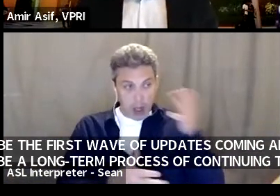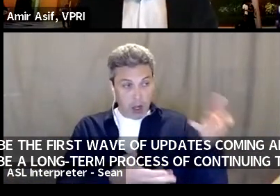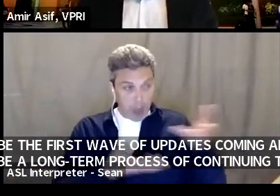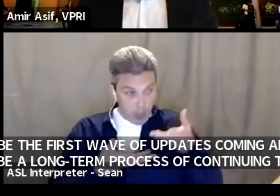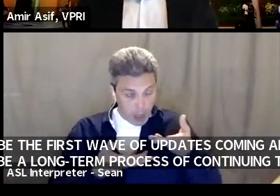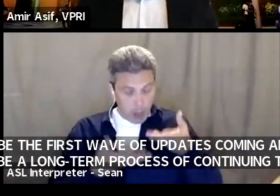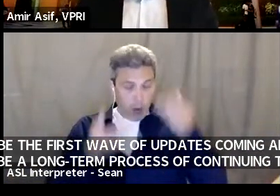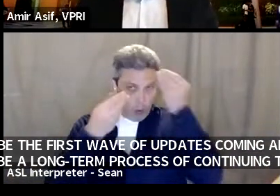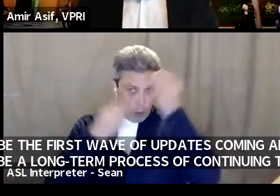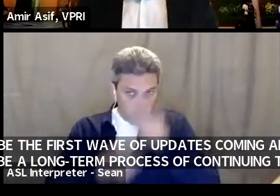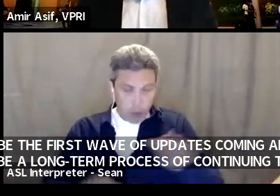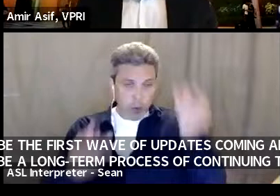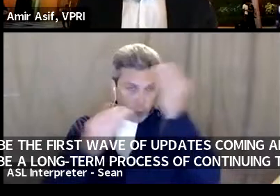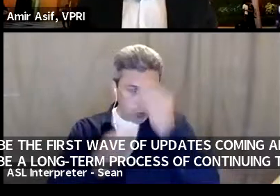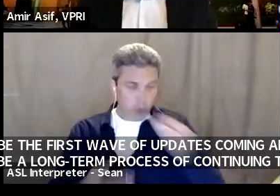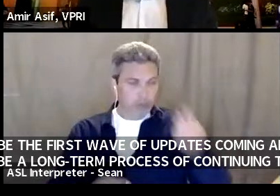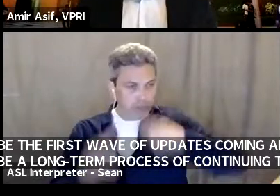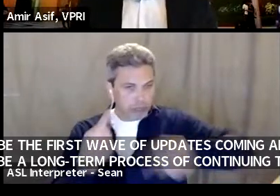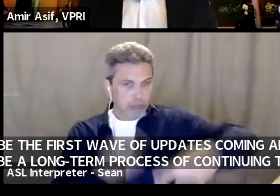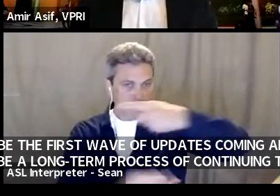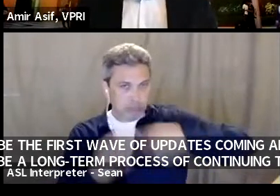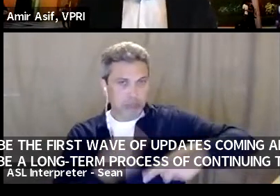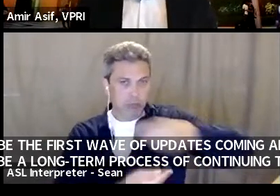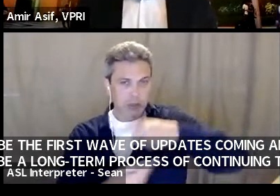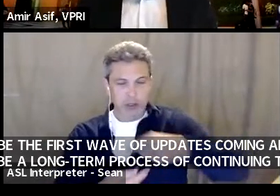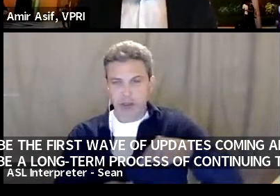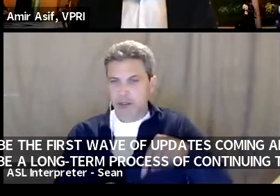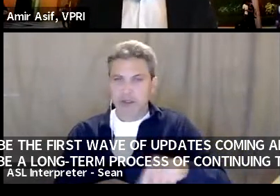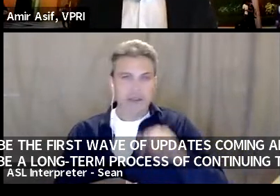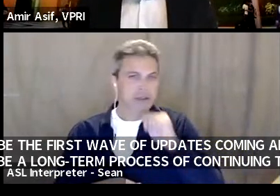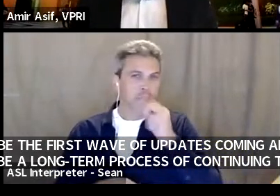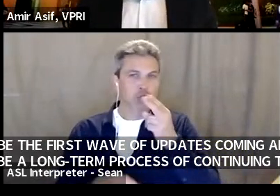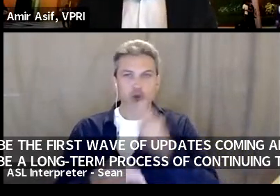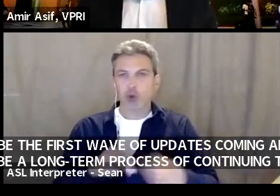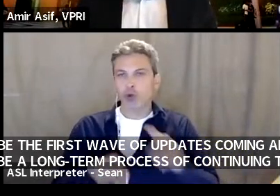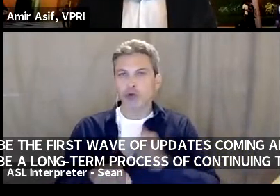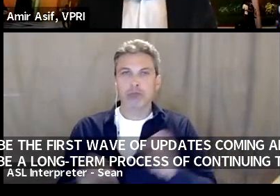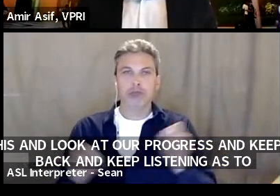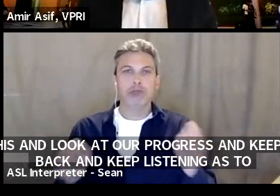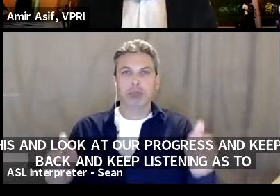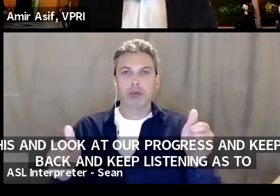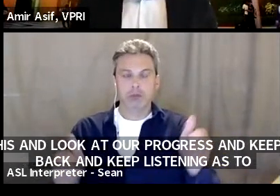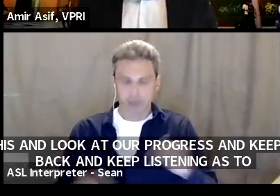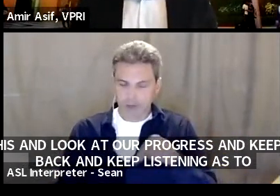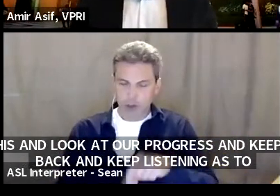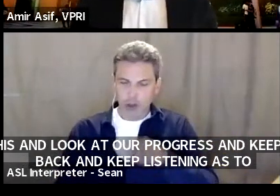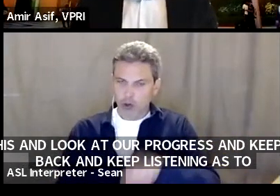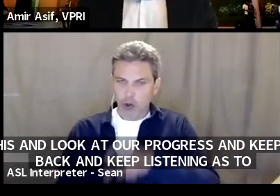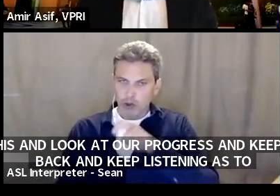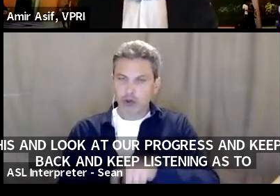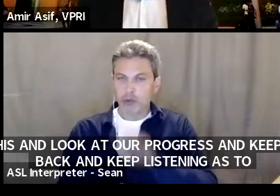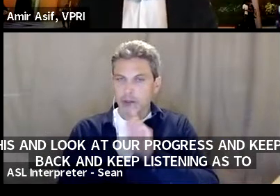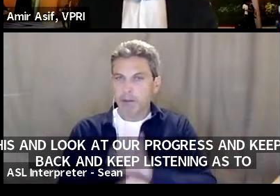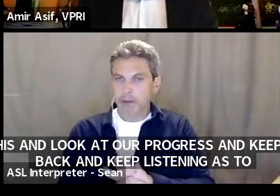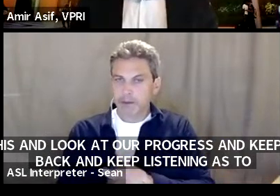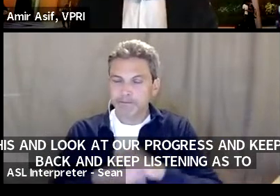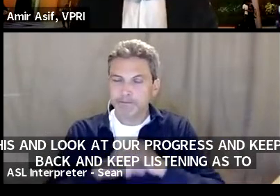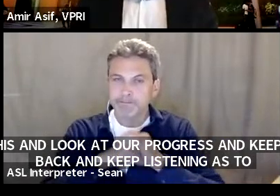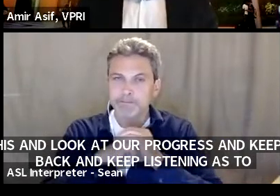is needed. This is not going to be a short-term process. This is a long-term commitment that we all need to make.